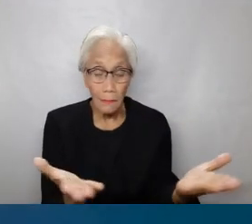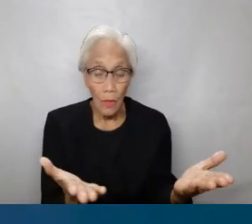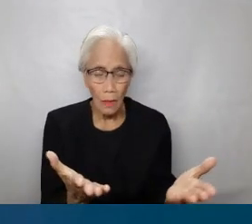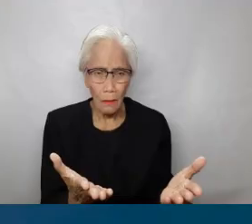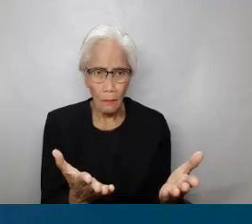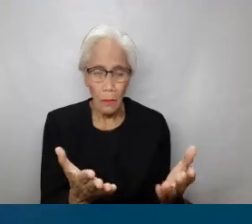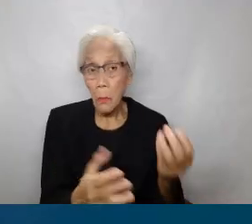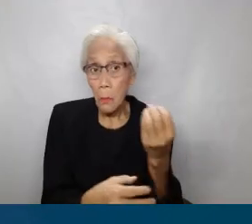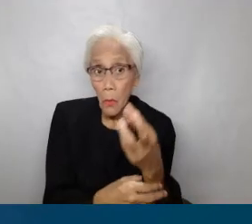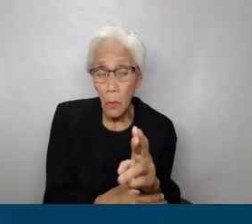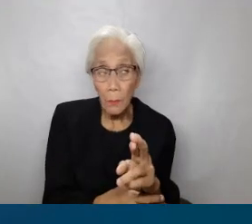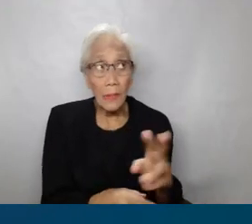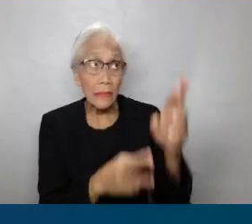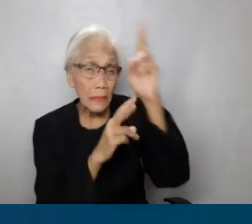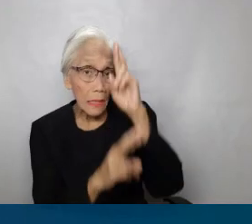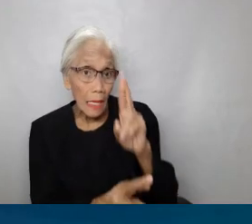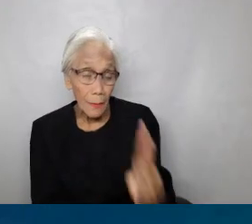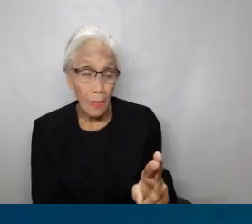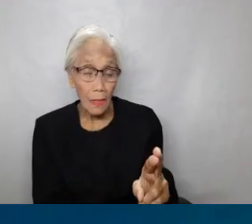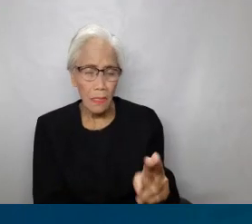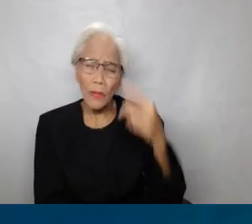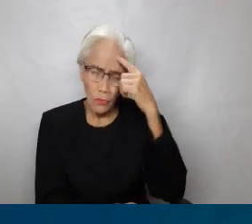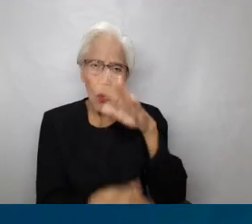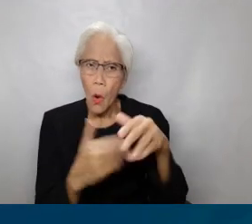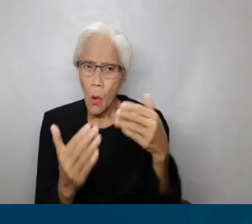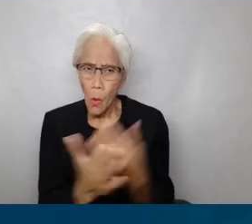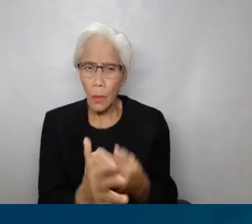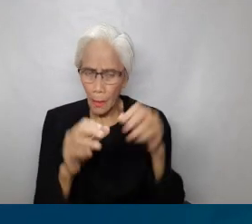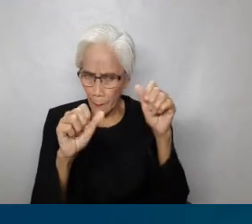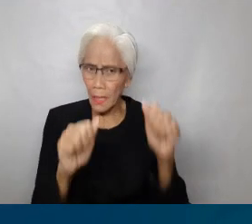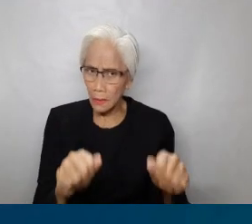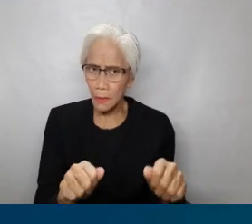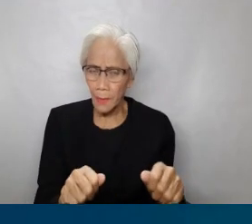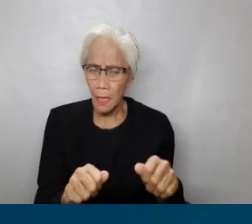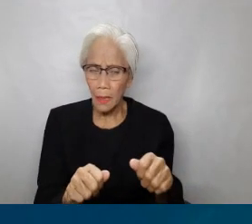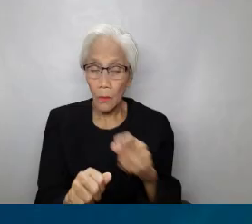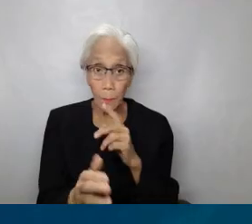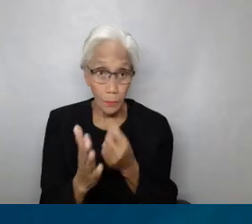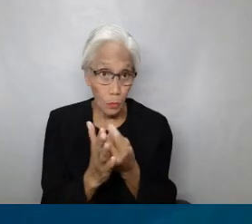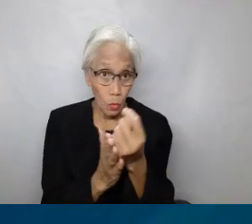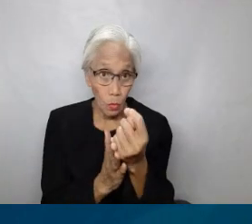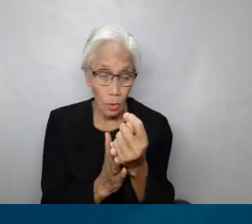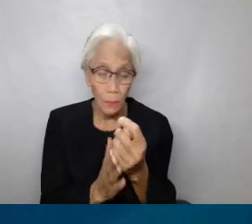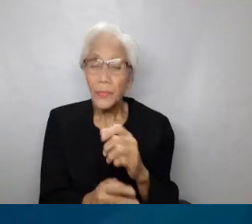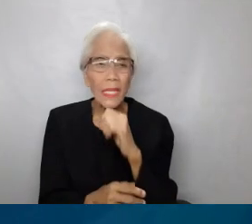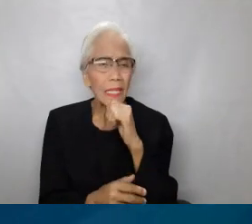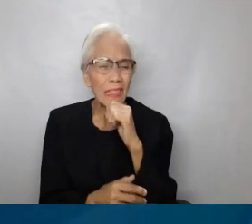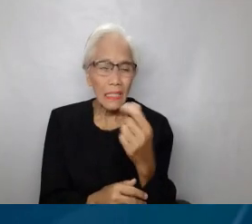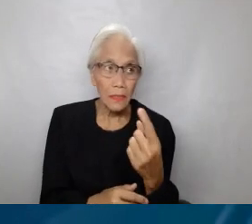assurance anywhere. Tolerance is reverence for all the possibilities of